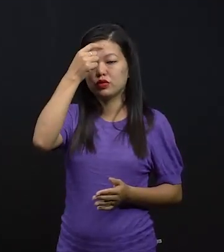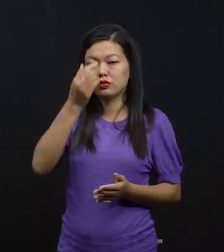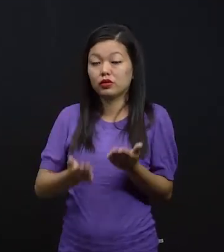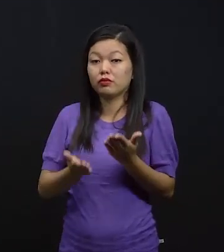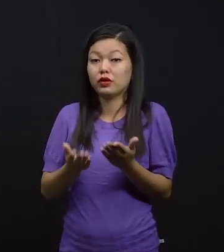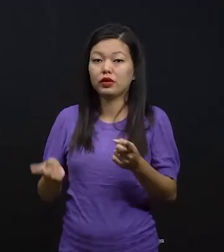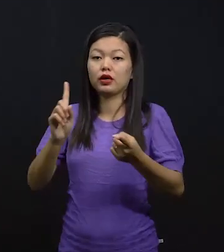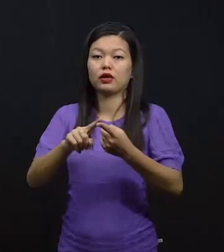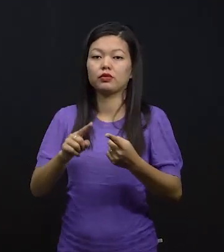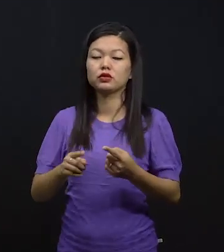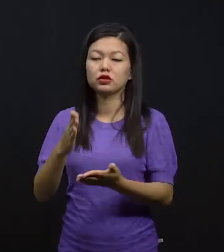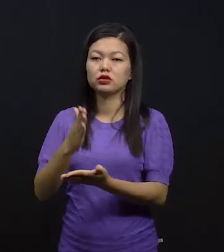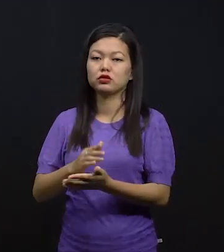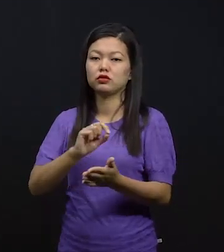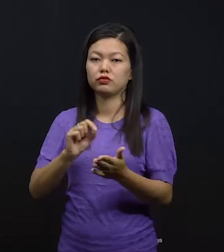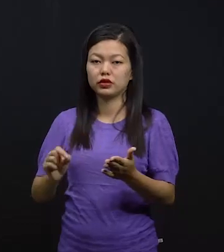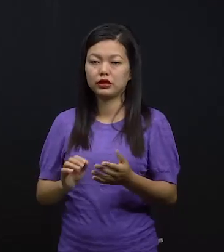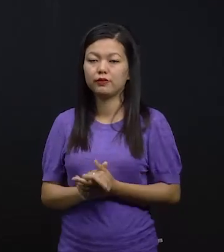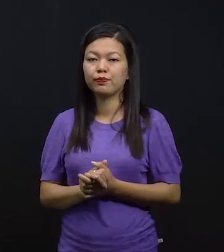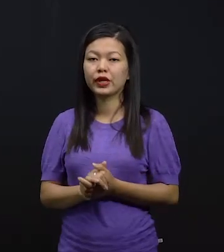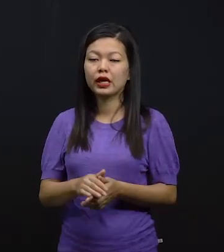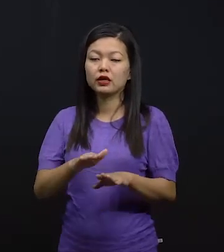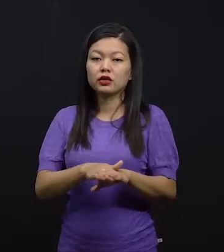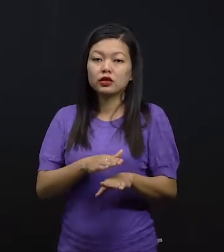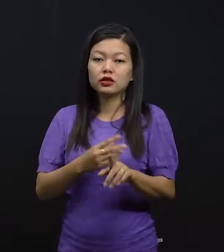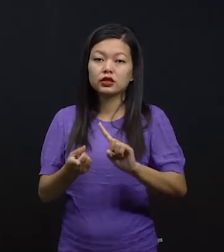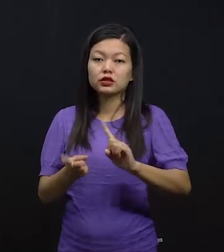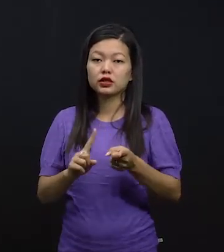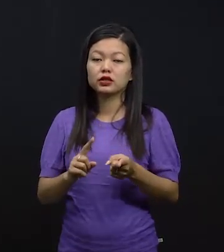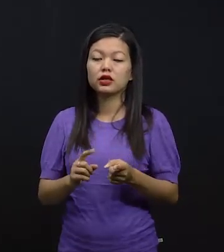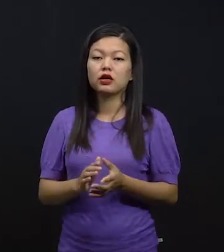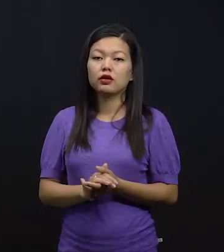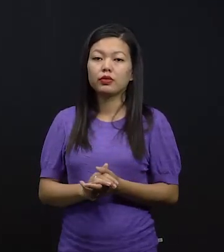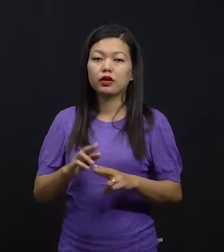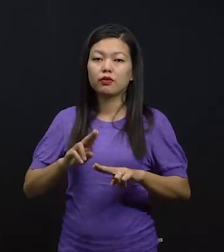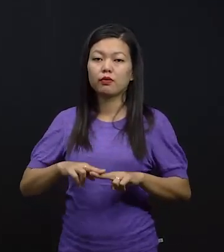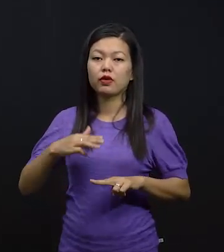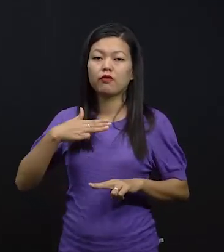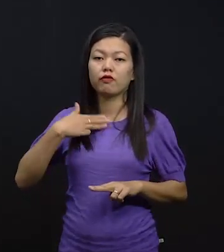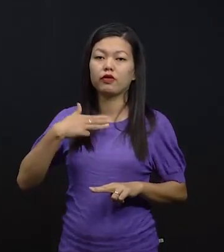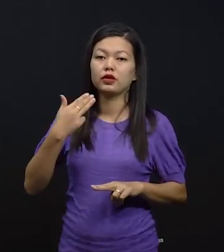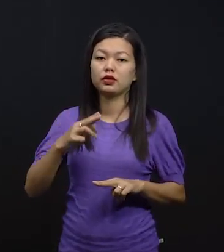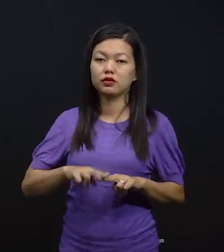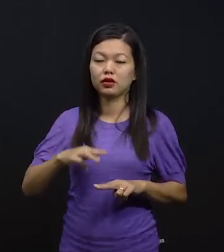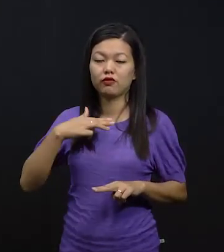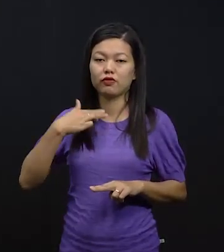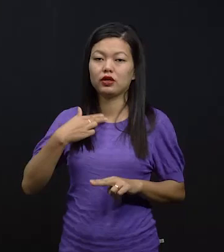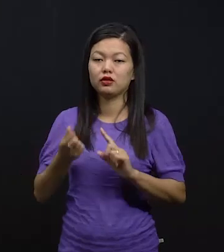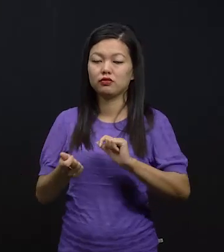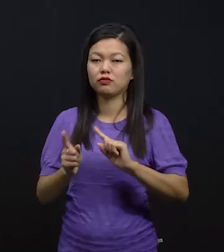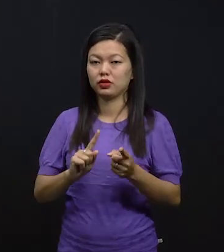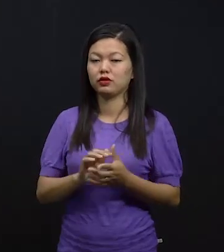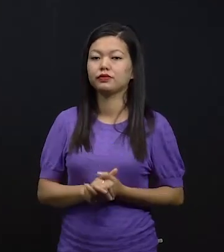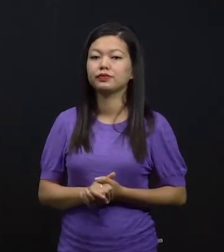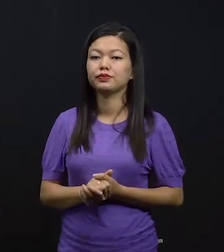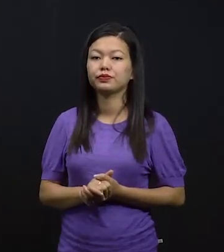been doing, and later on he became a priest. Okay, he became a priest. Later on you will find that this poem that